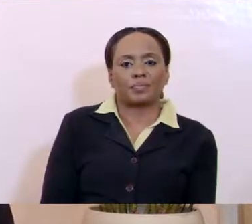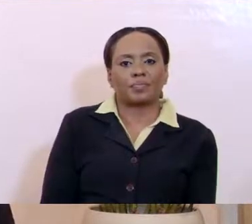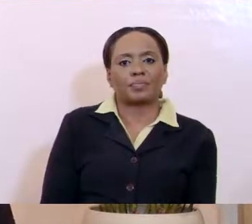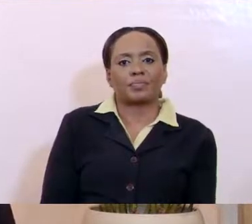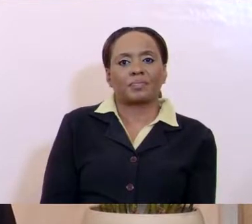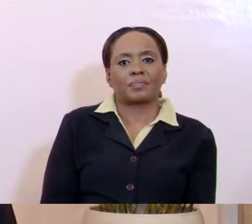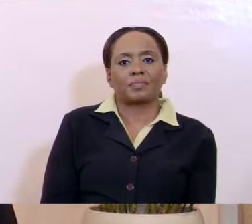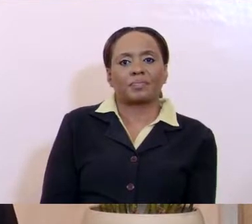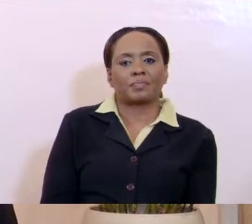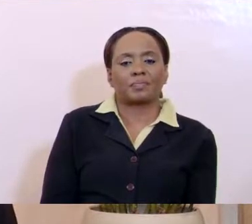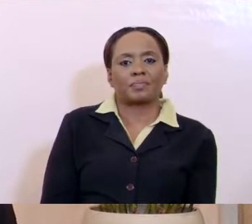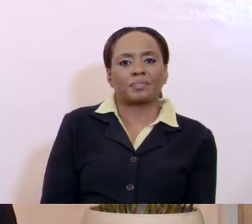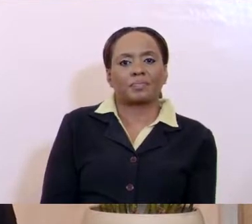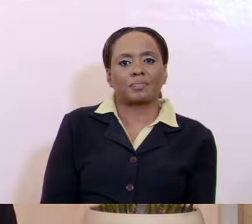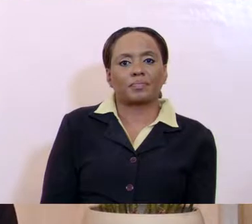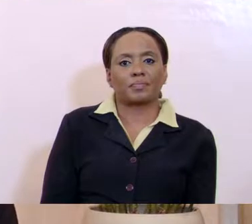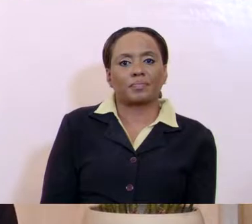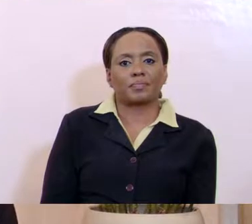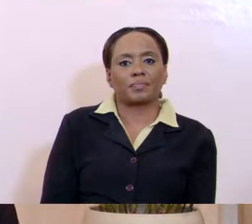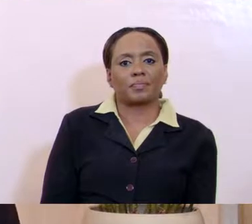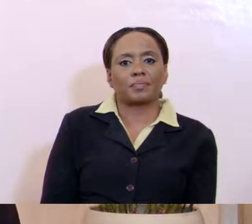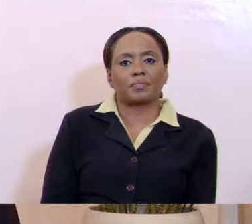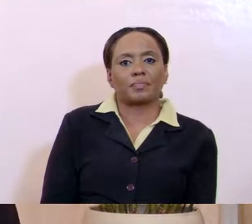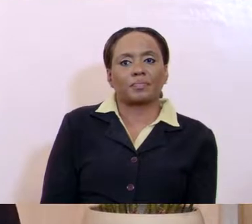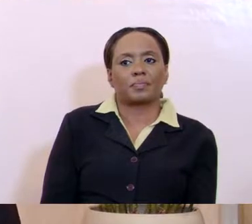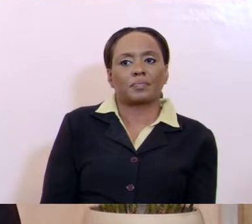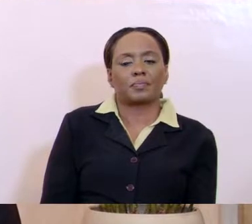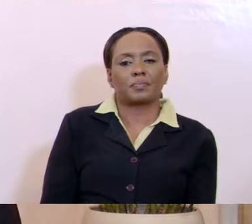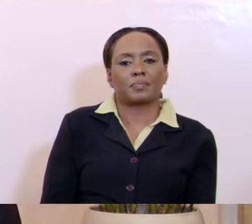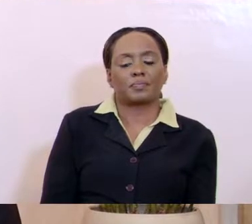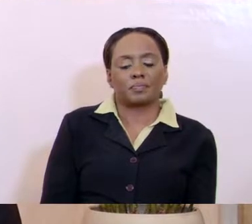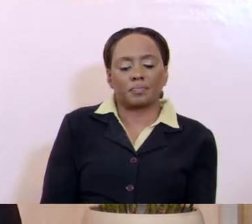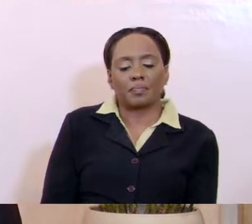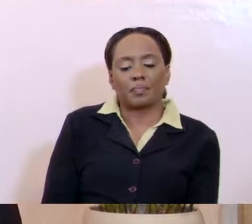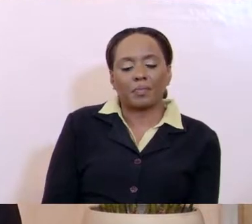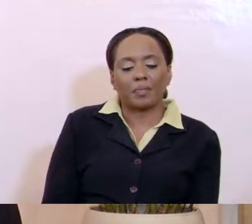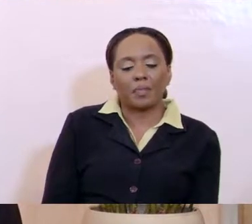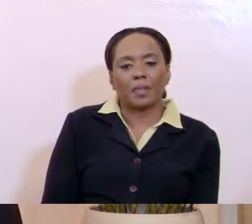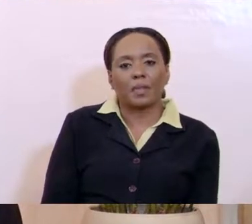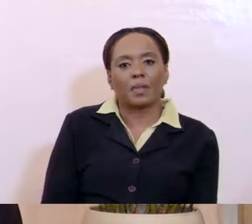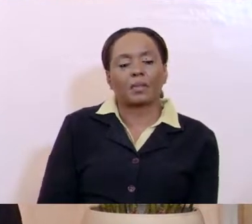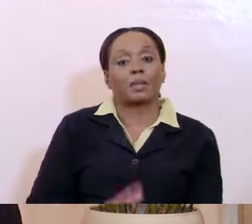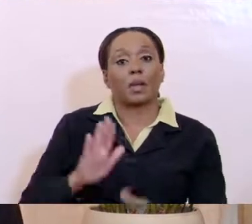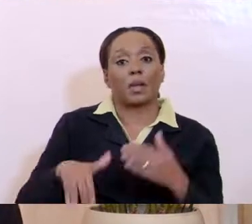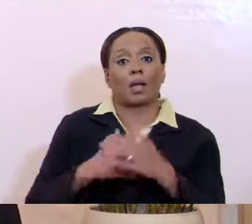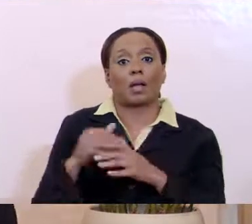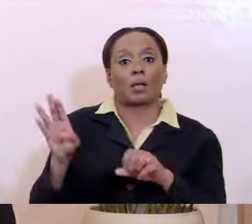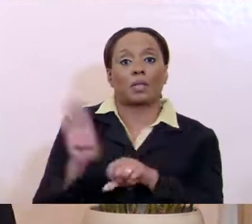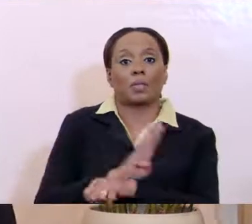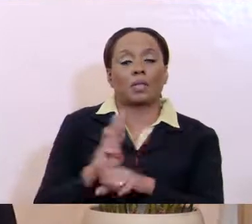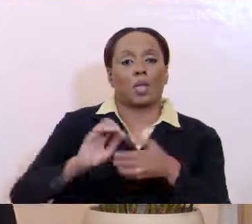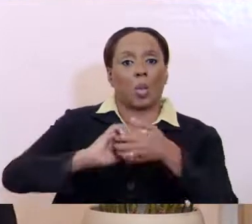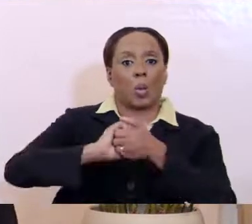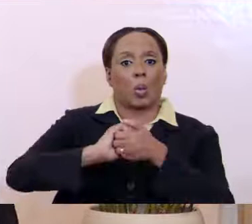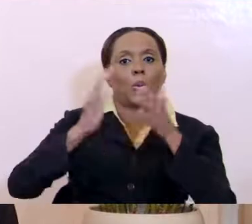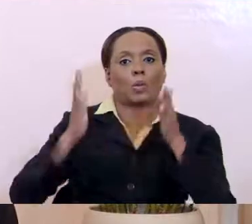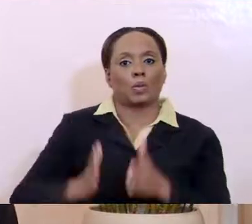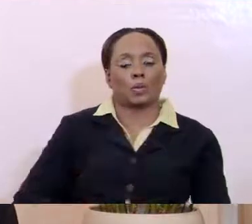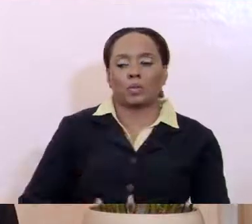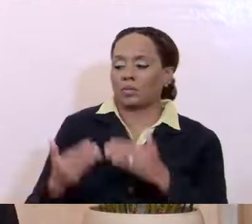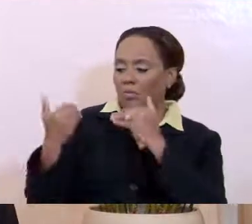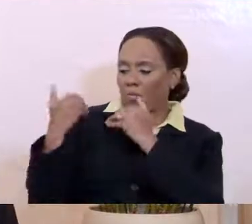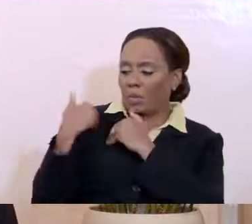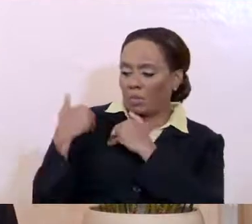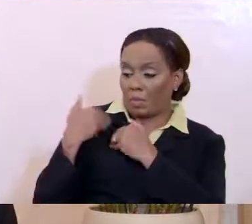In every instance, a business owner is responsible for ensuring that the people within his